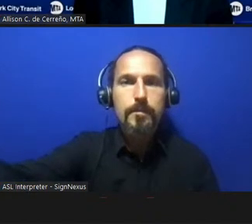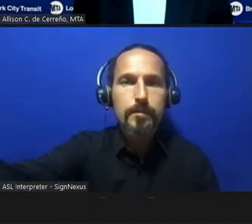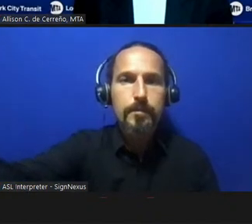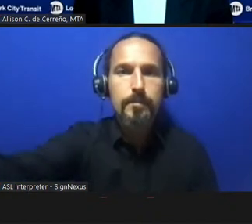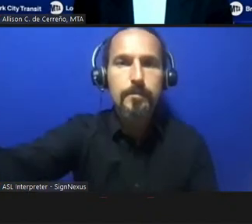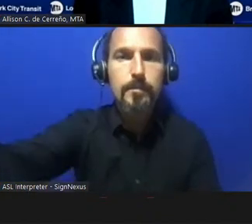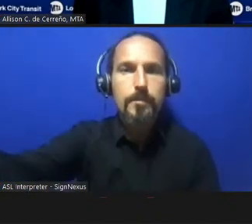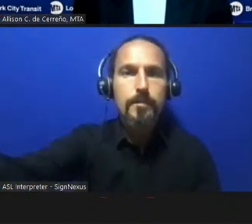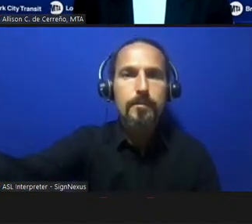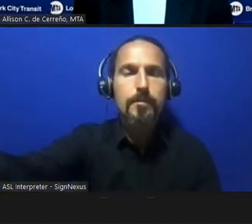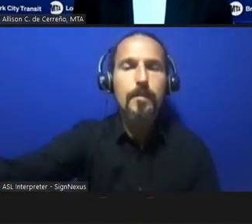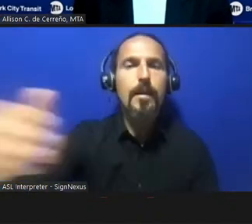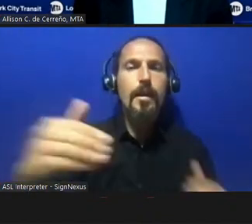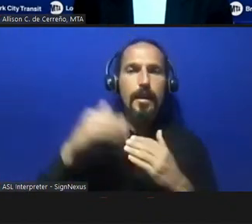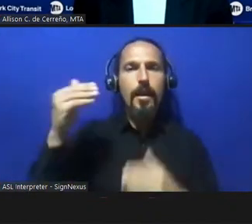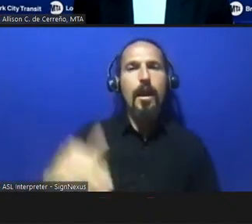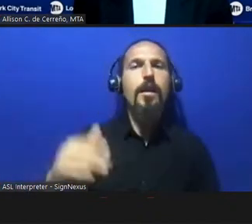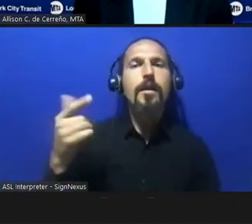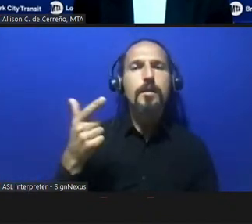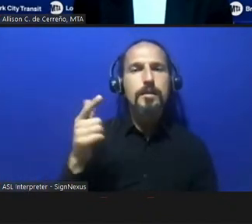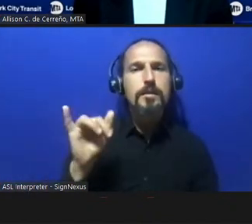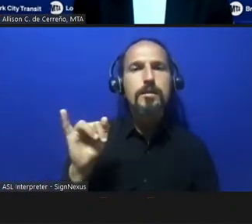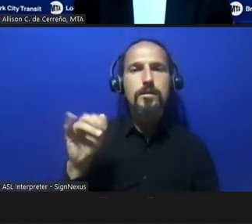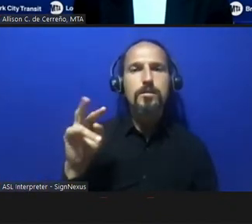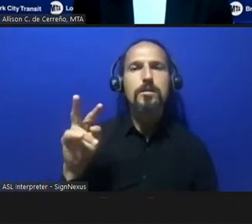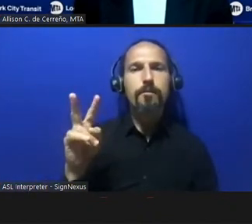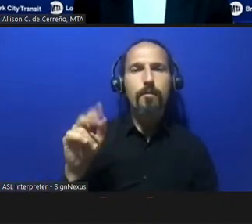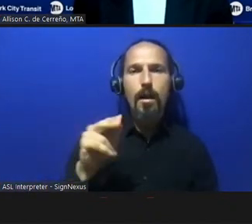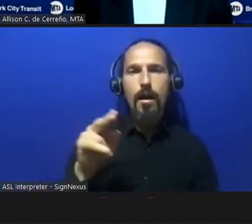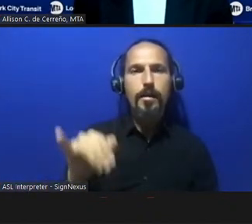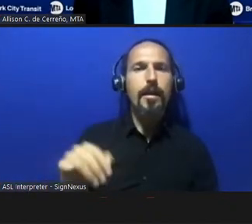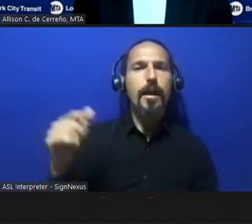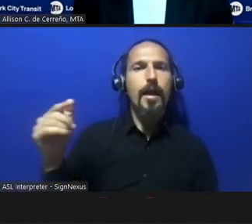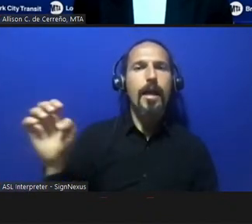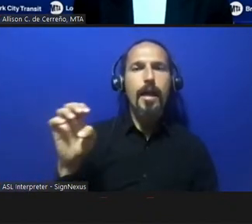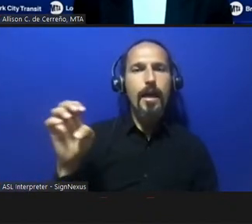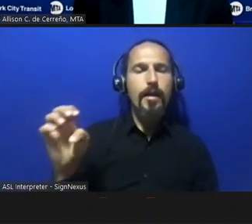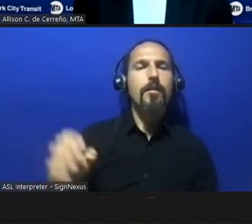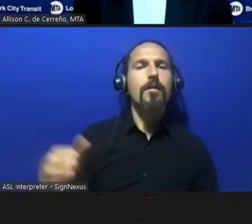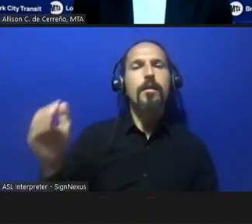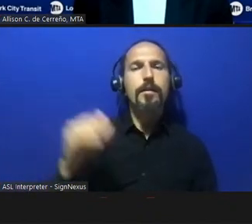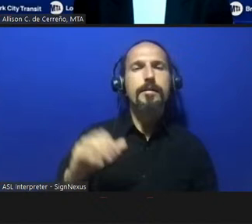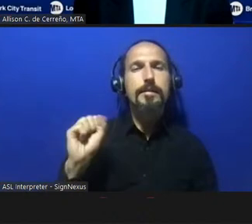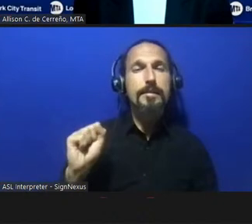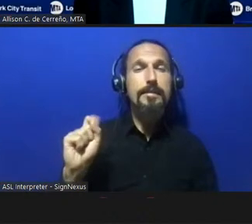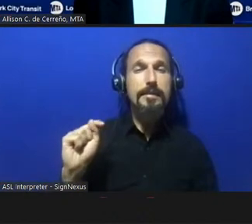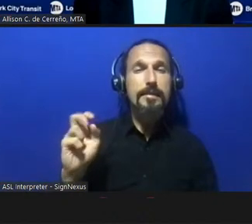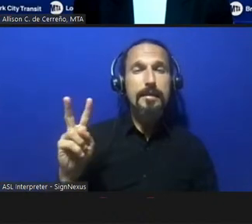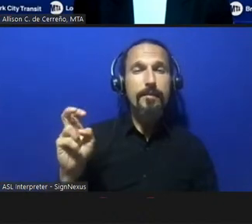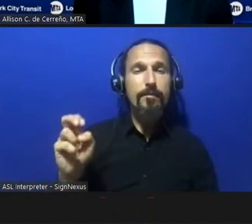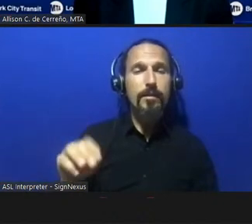our next speaker is giovannia esquivel followed by stephen burke